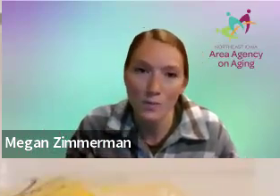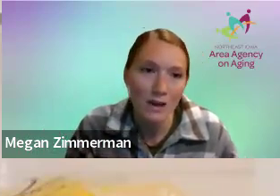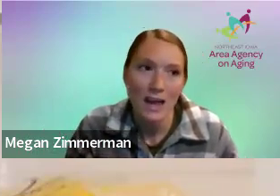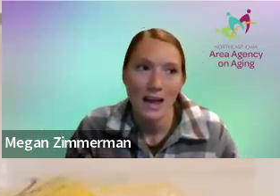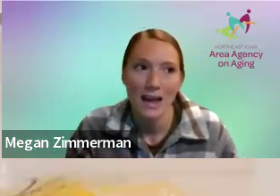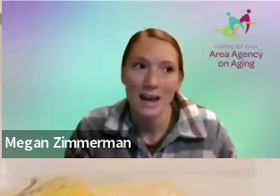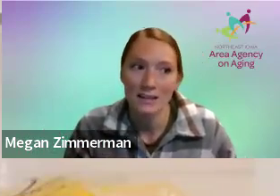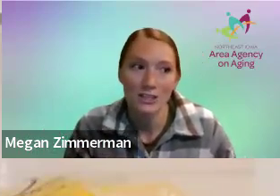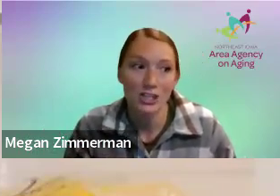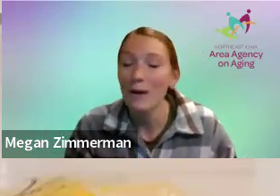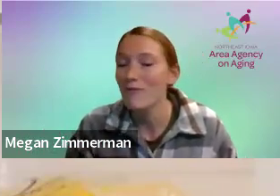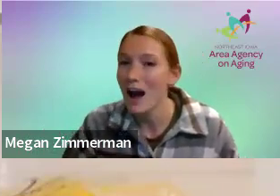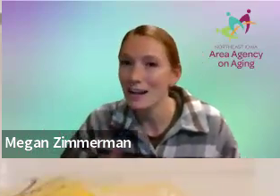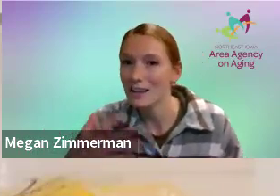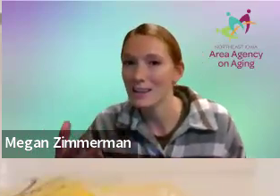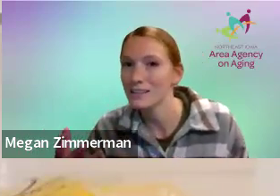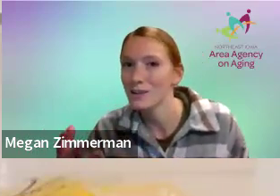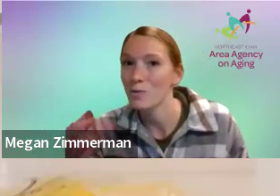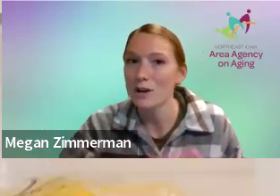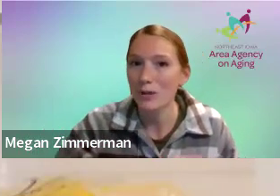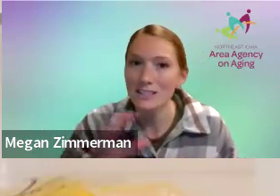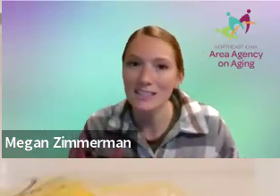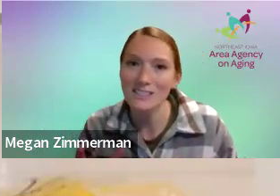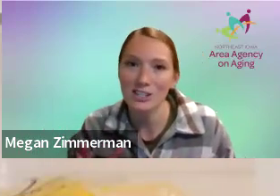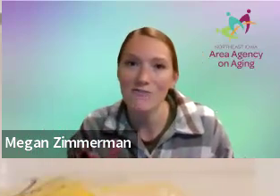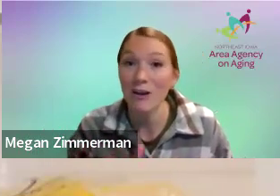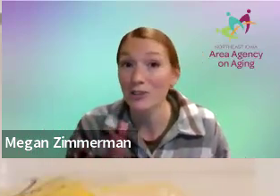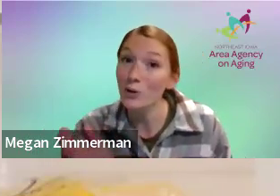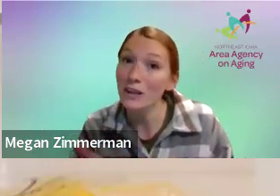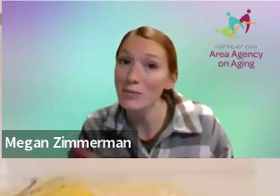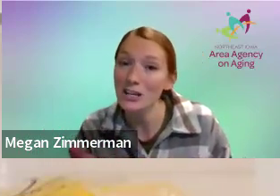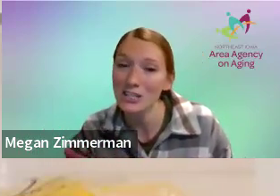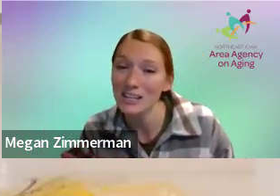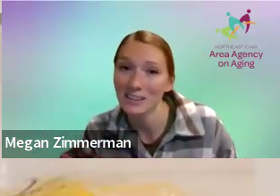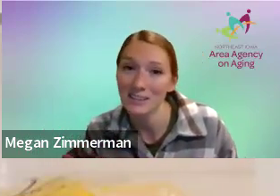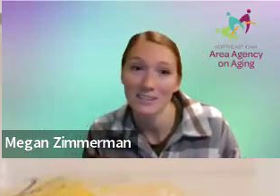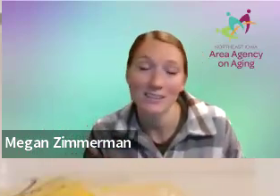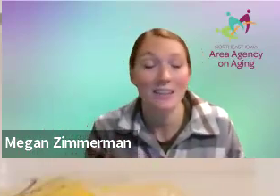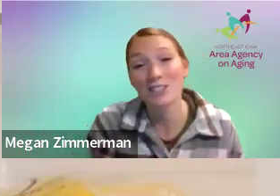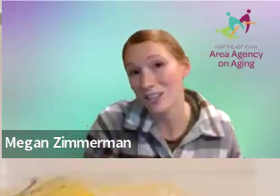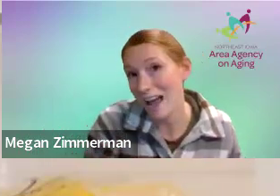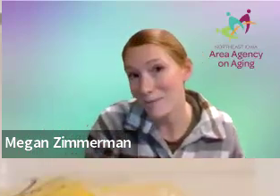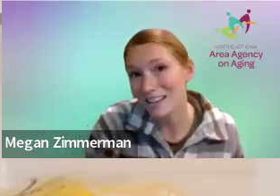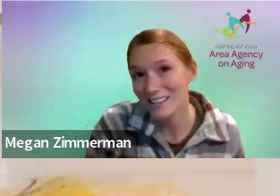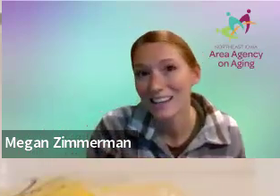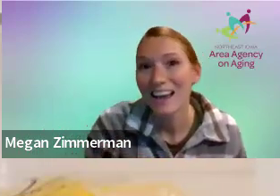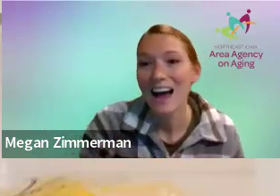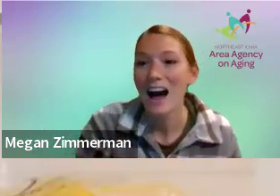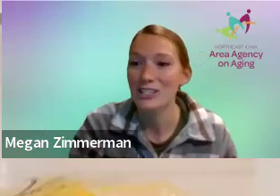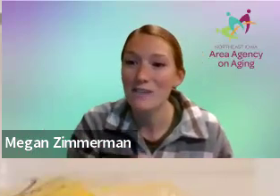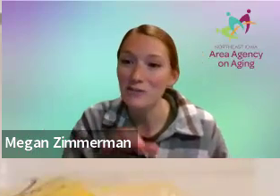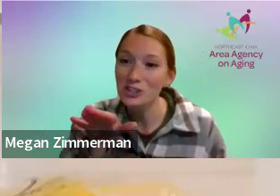rental home, and she kept finding things in weird places. She found the toilet brush in the kitchen